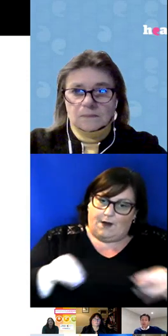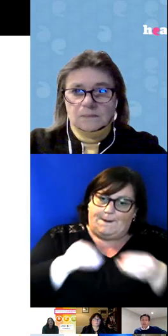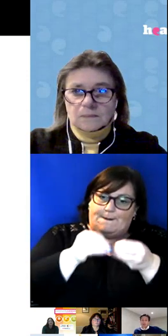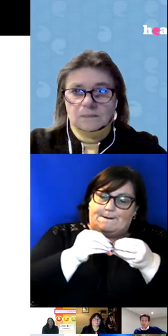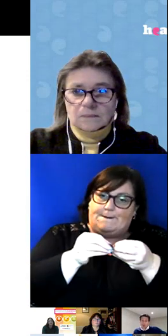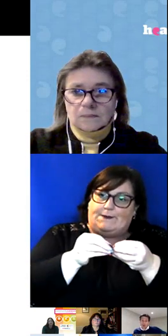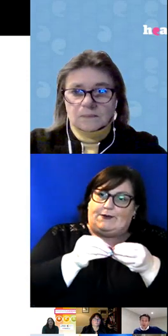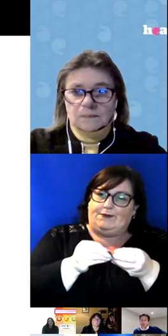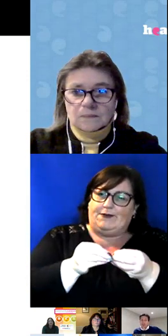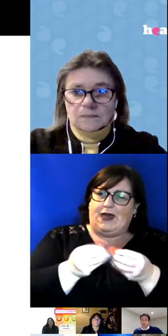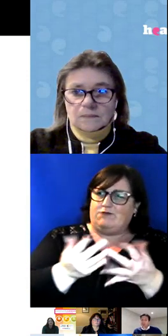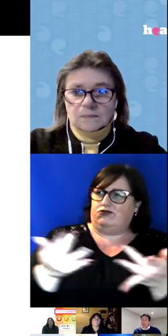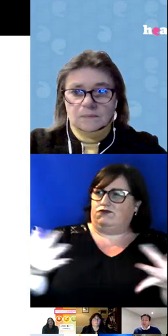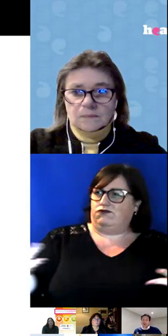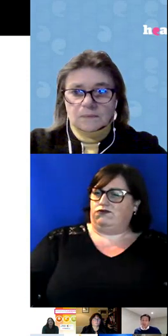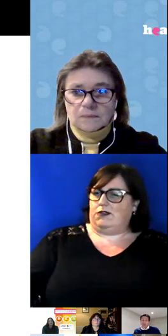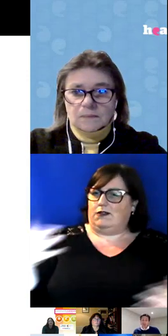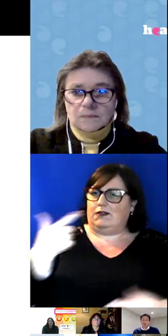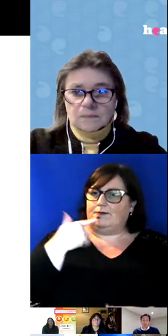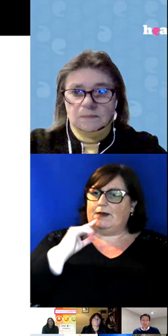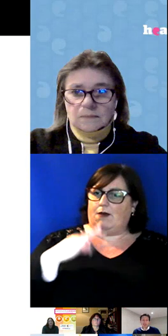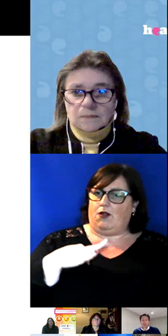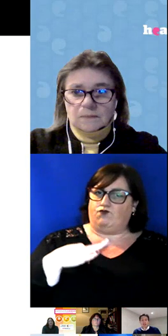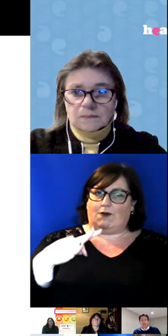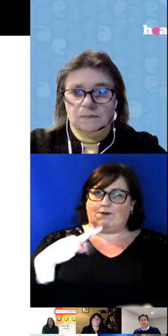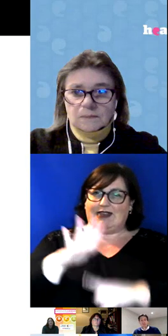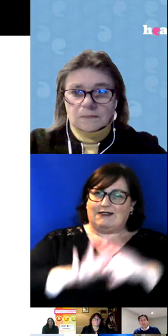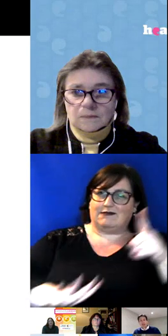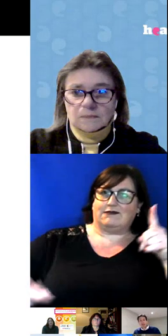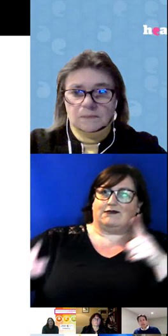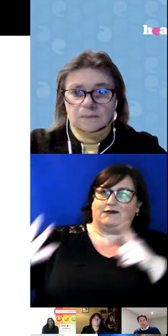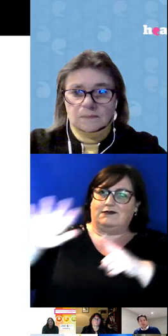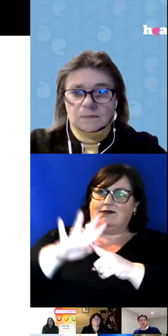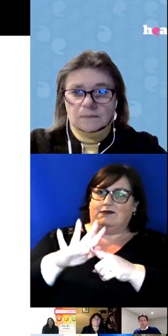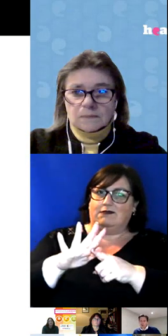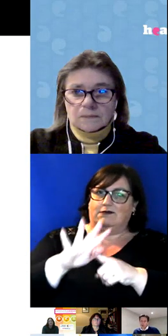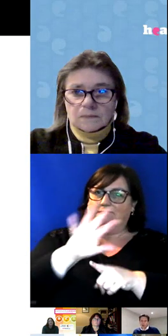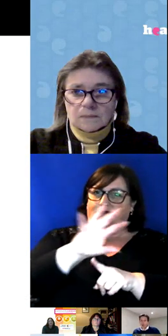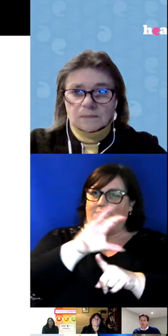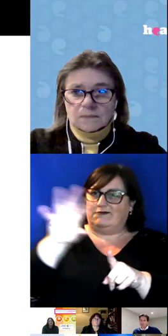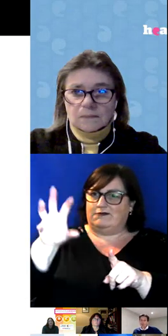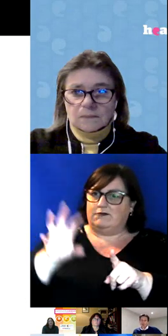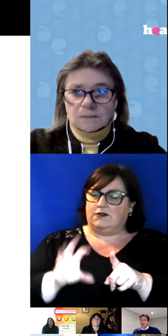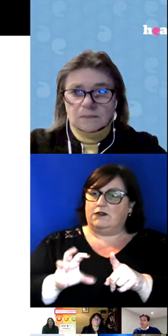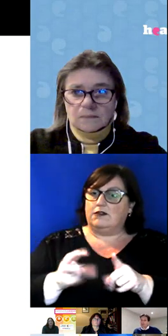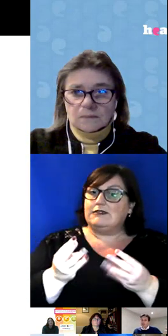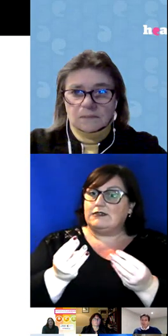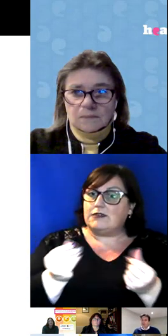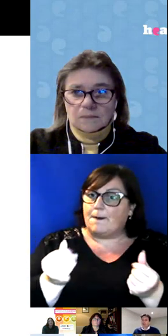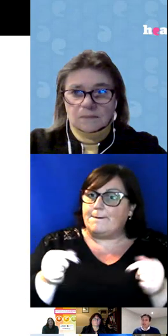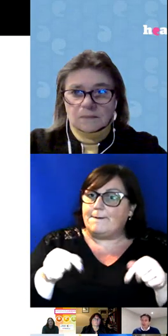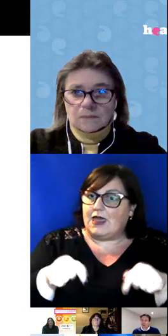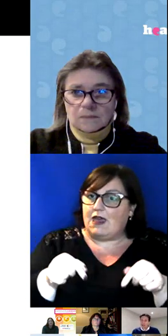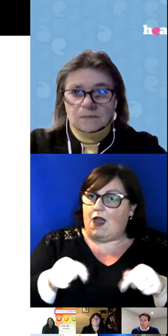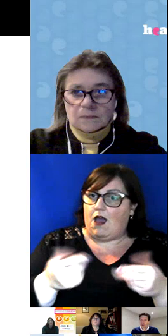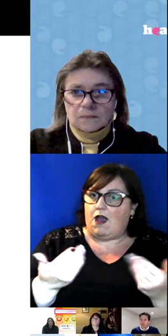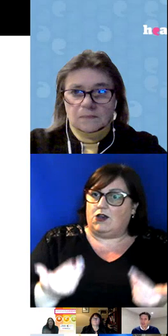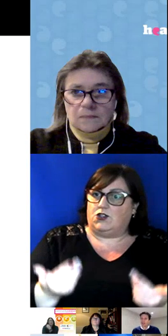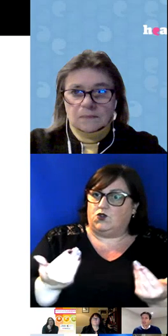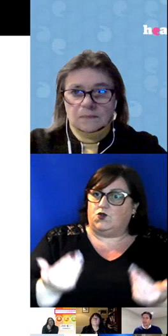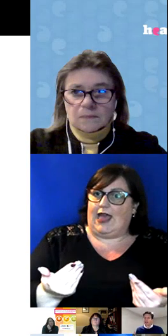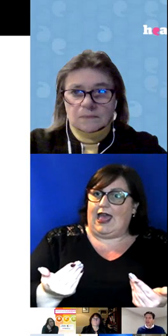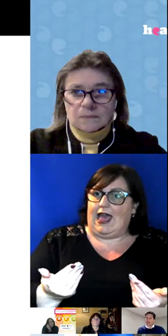representing lots of organisations across the geography. And some of those are on the call, so we might be just sharing